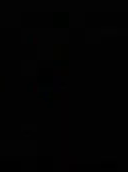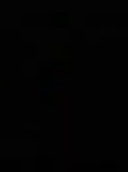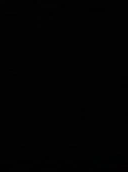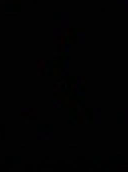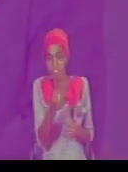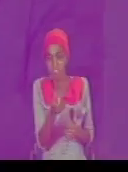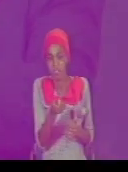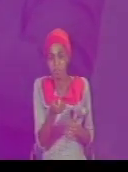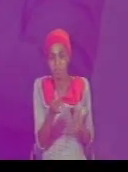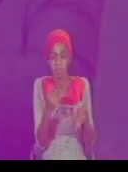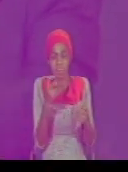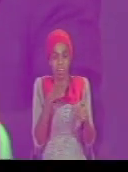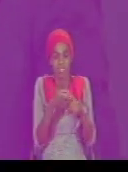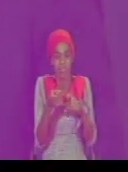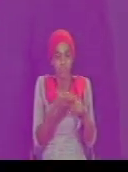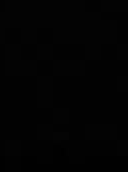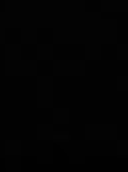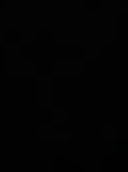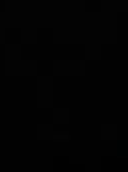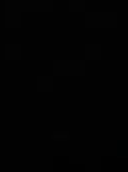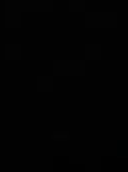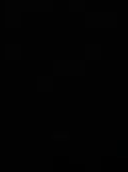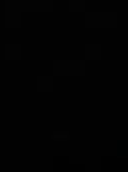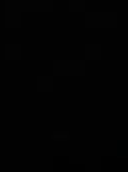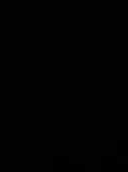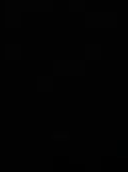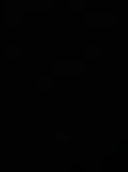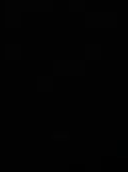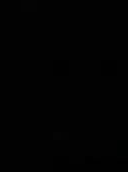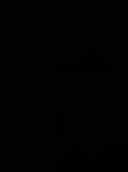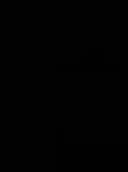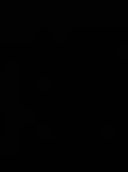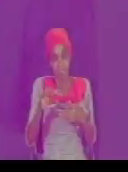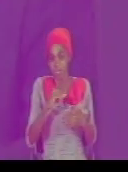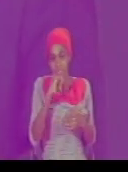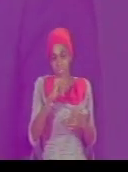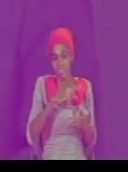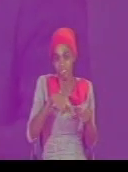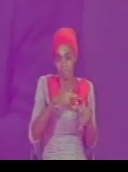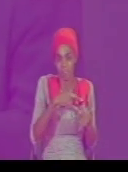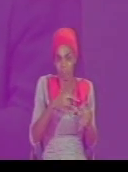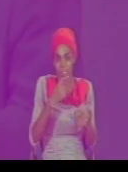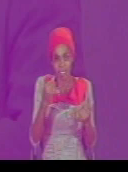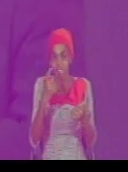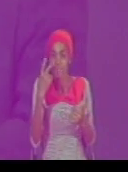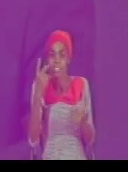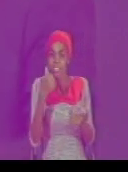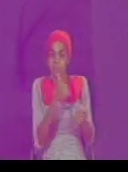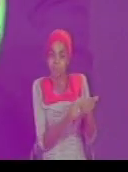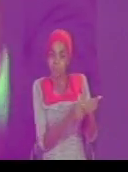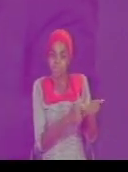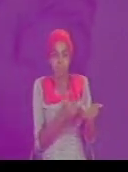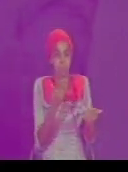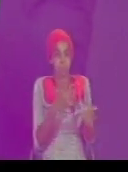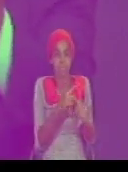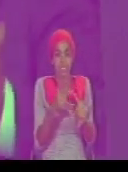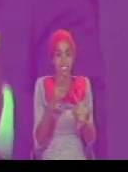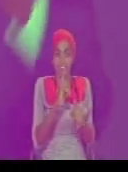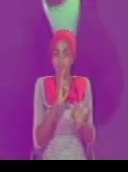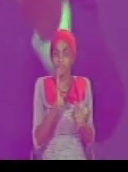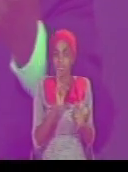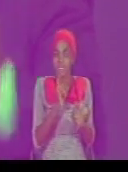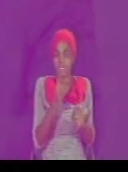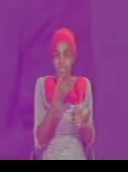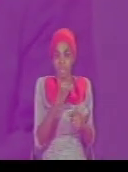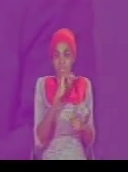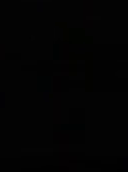is not around or their Sunday school teacher is not around, and when there's nobody to encourage them or pump them up